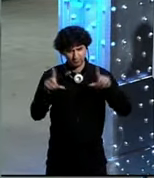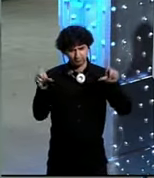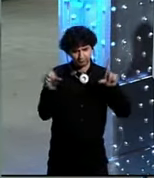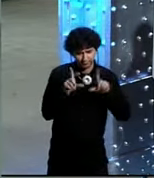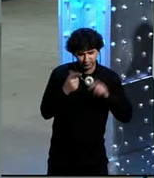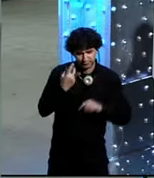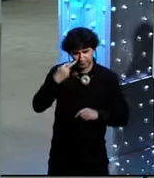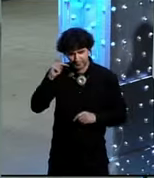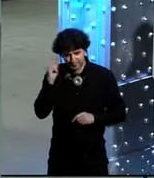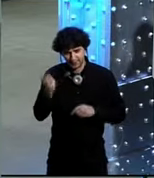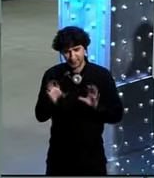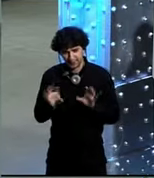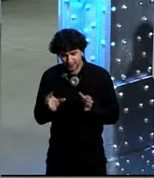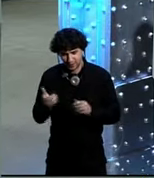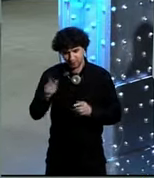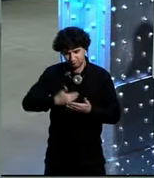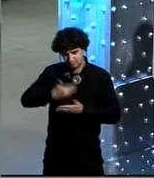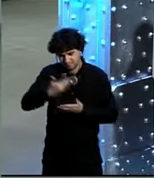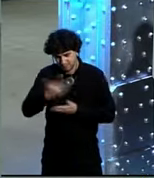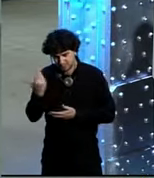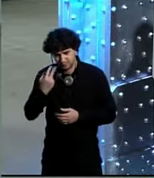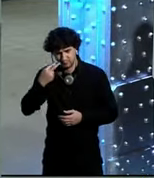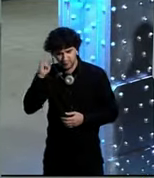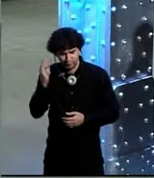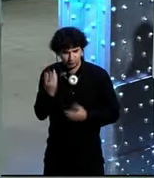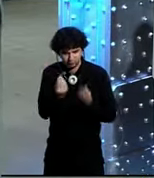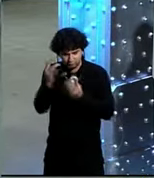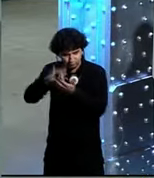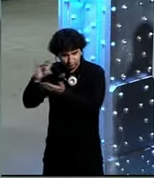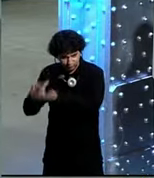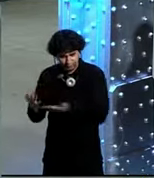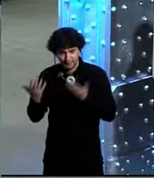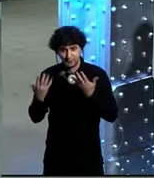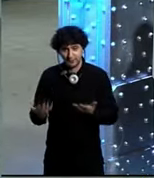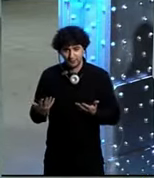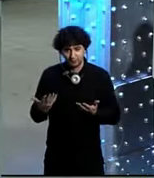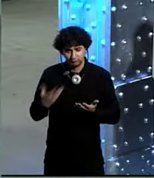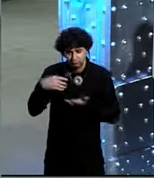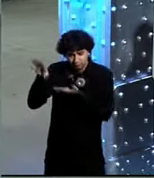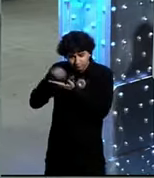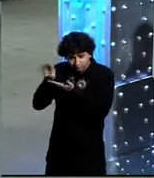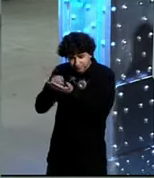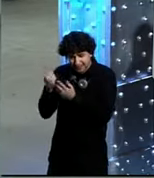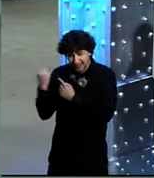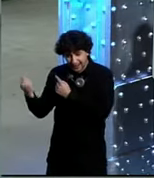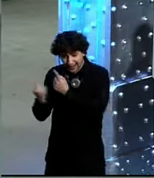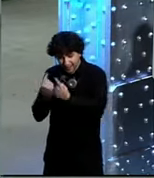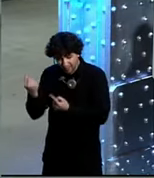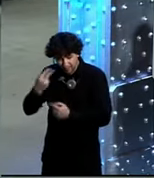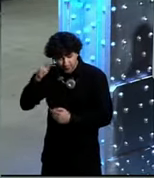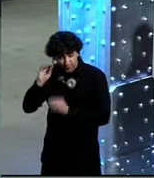to transmedia. He's been on TV, radio, written press, everywhere. And from each